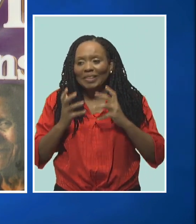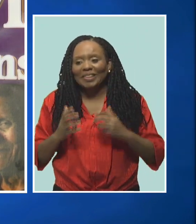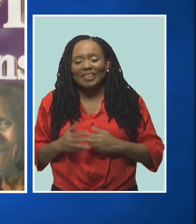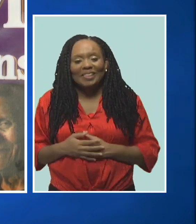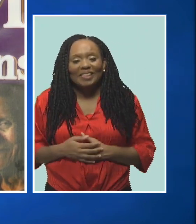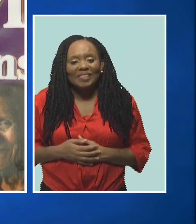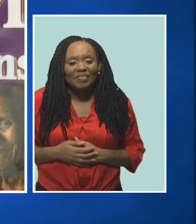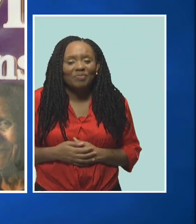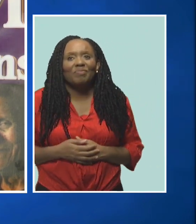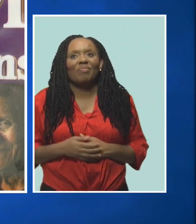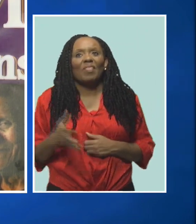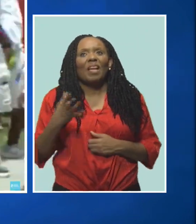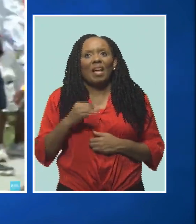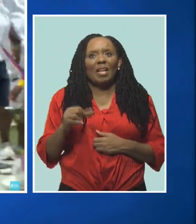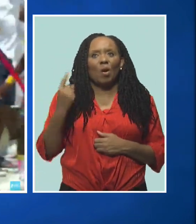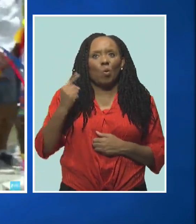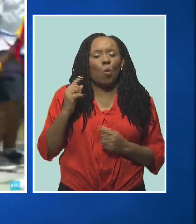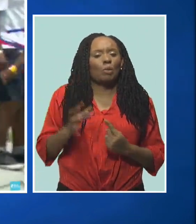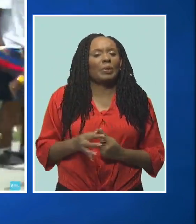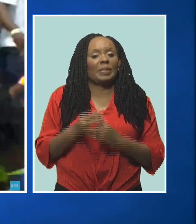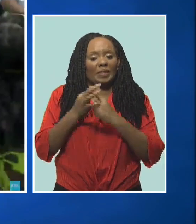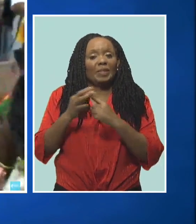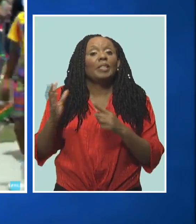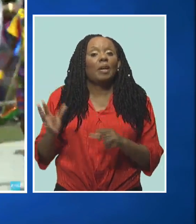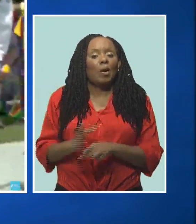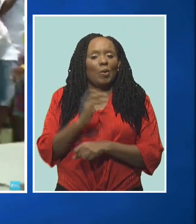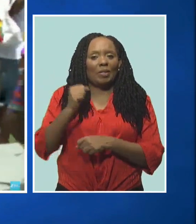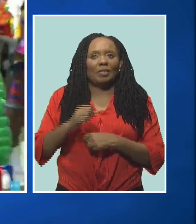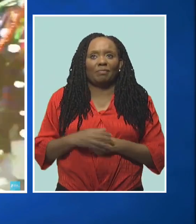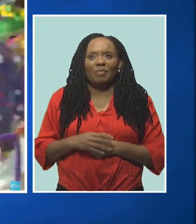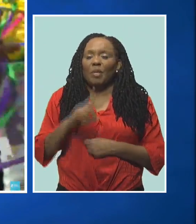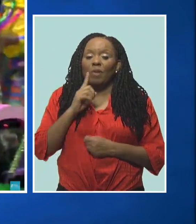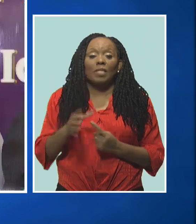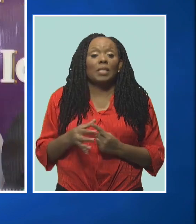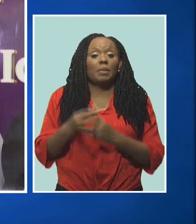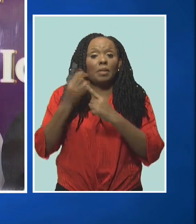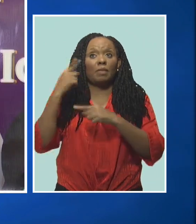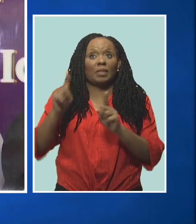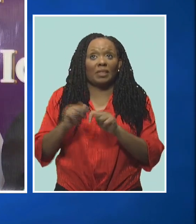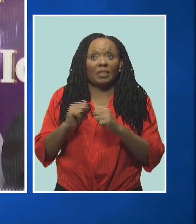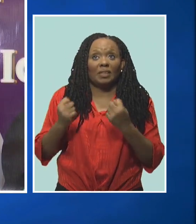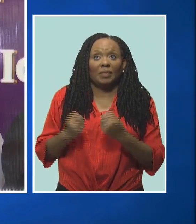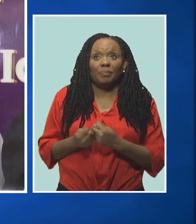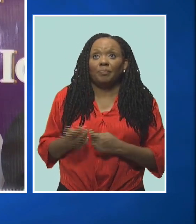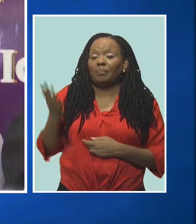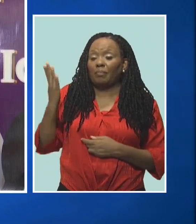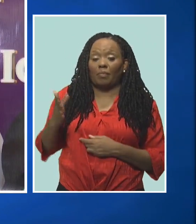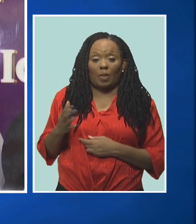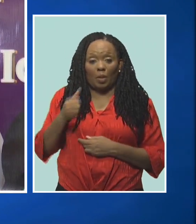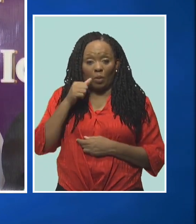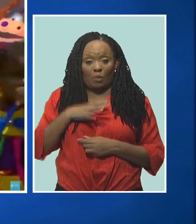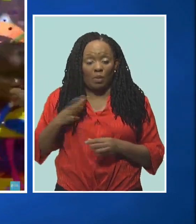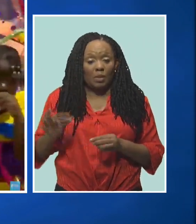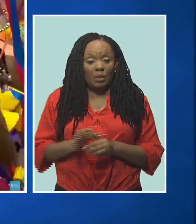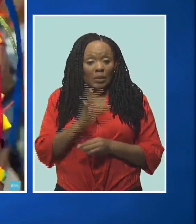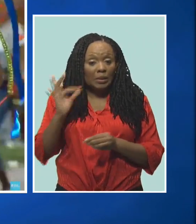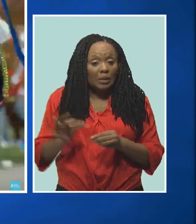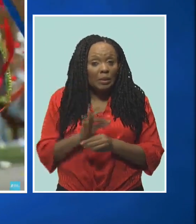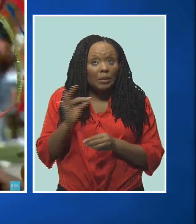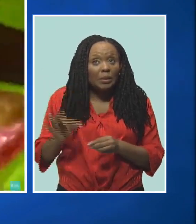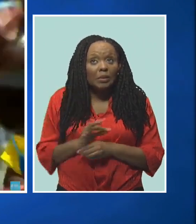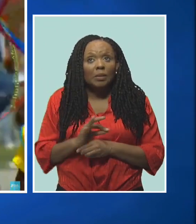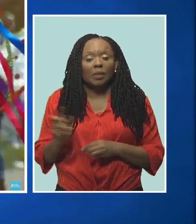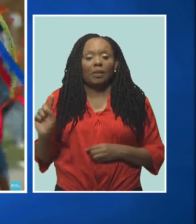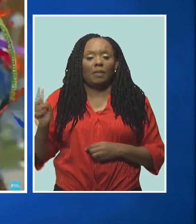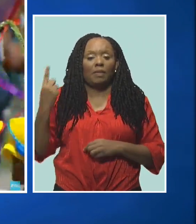That was Sir Clem Elegance. The win is also special for his production team, especially seamstress Lisa Gonzalez, as this is